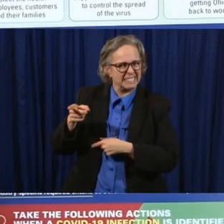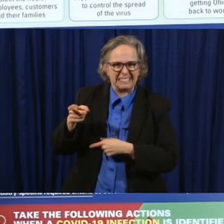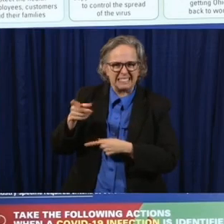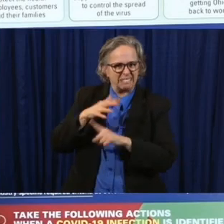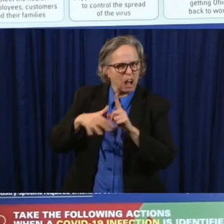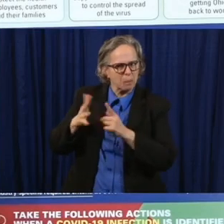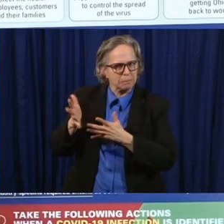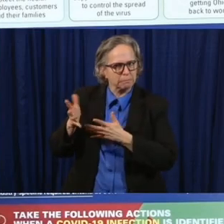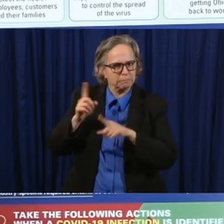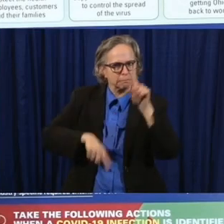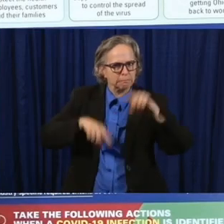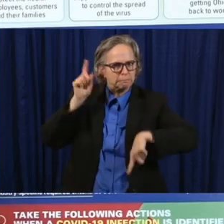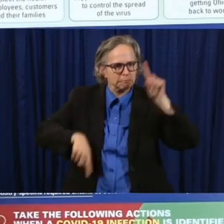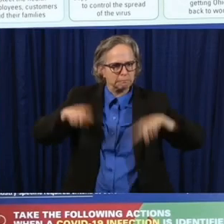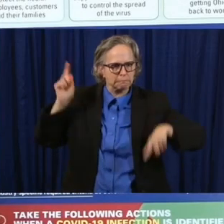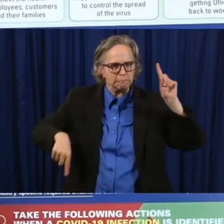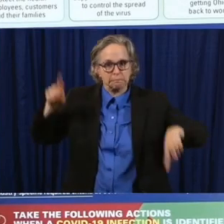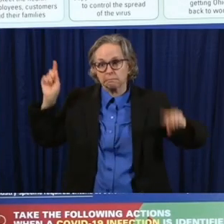more contact.